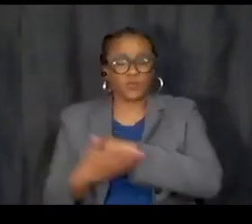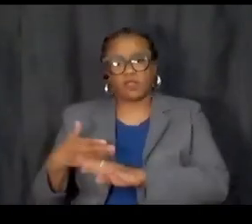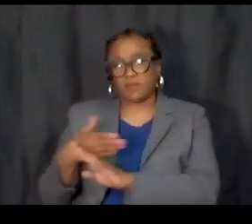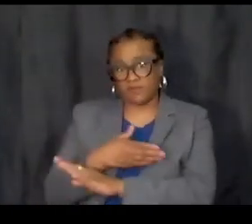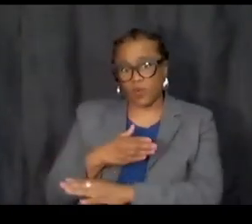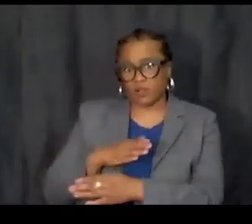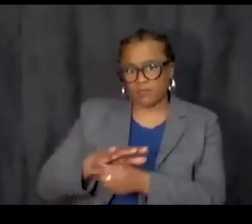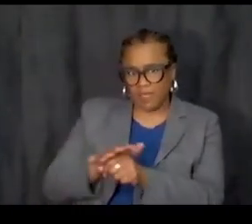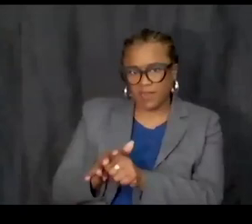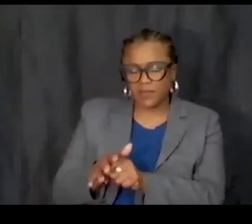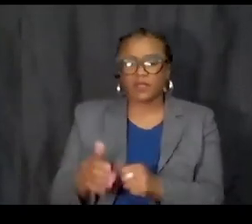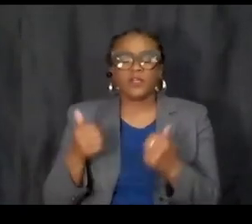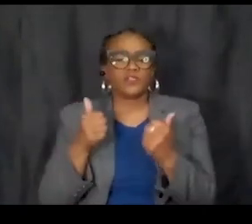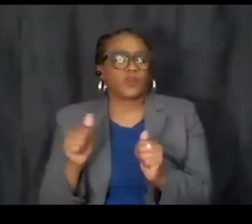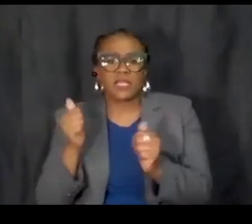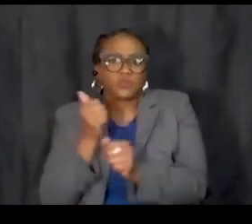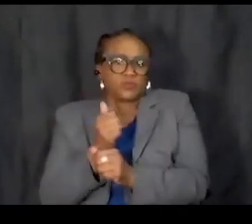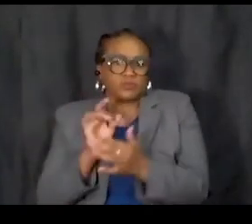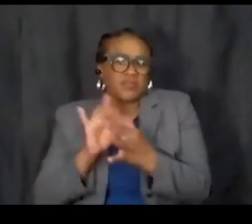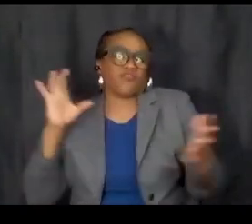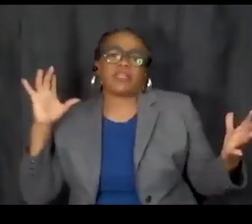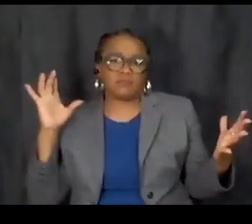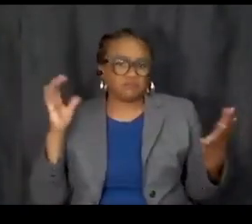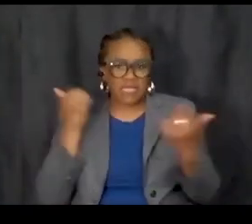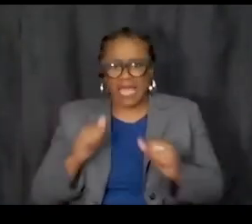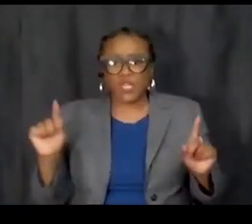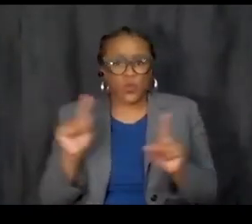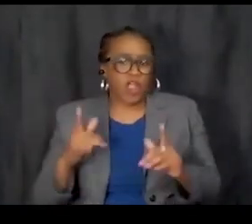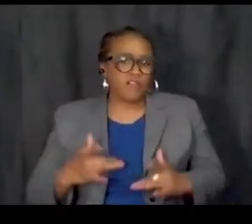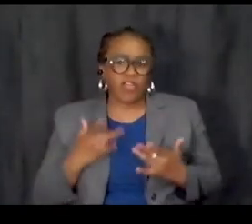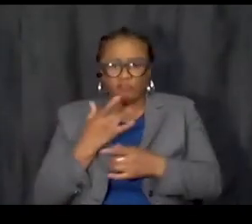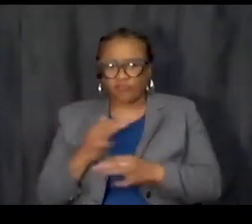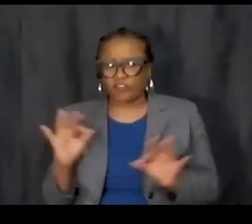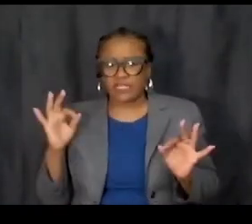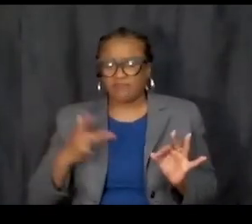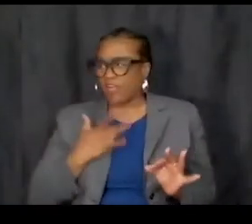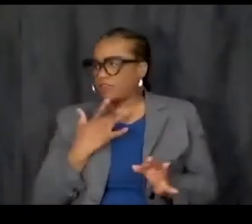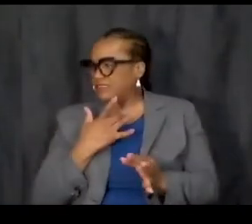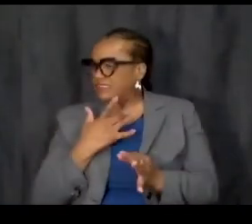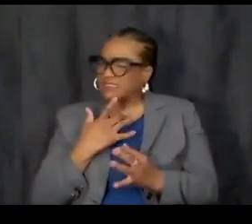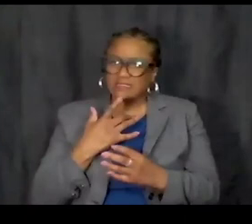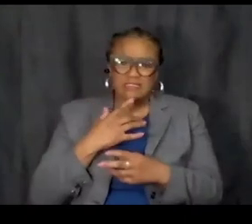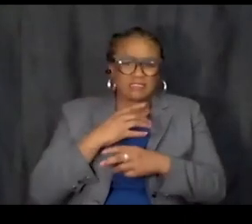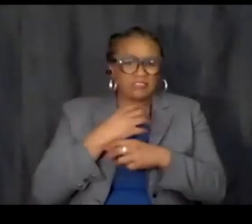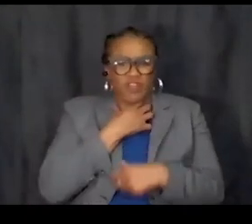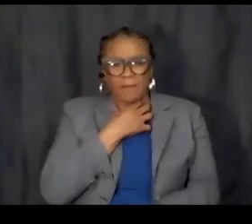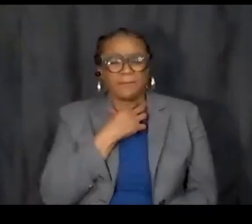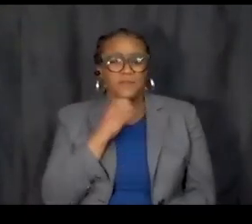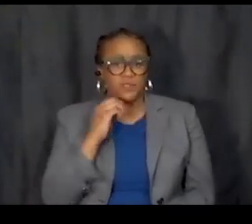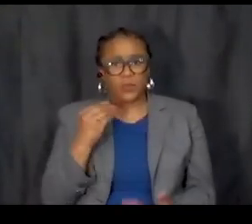pandemic, trying to be free, anywhere I could feel free, because I felt so constrained. So thank you, Khadijah, for this